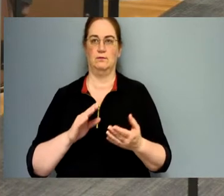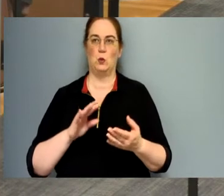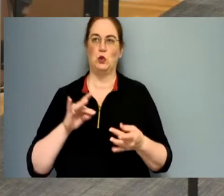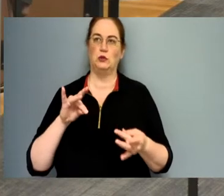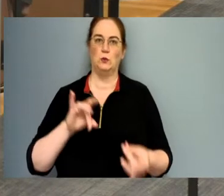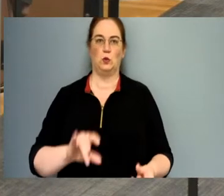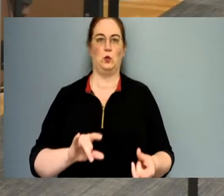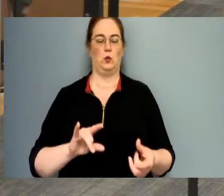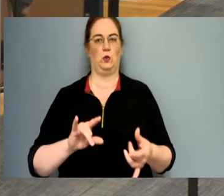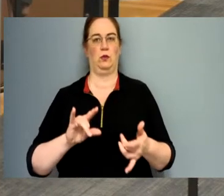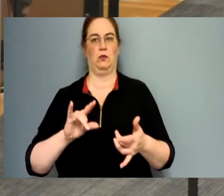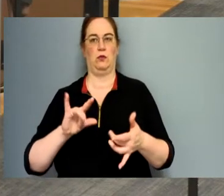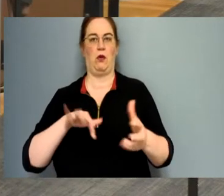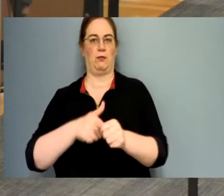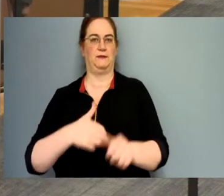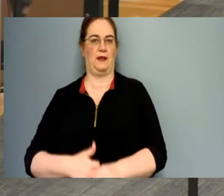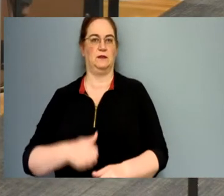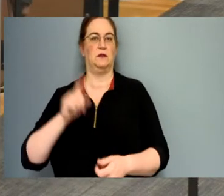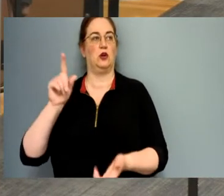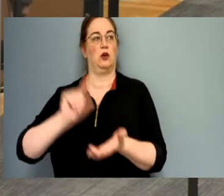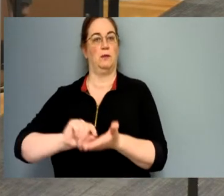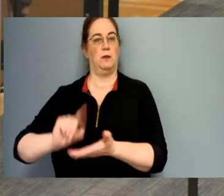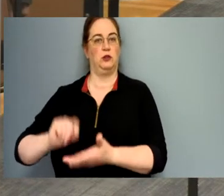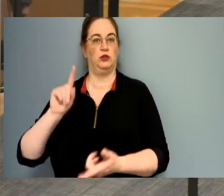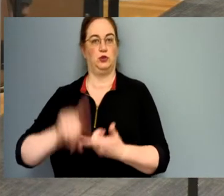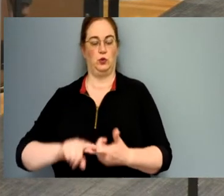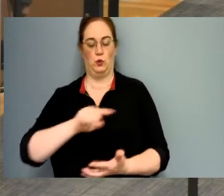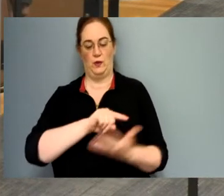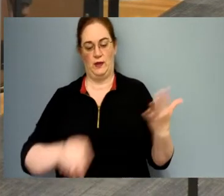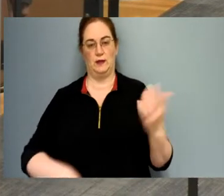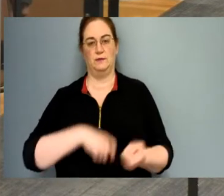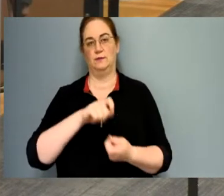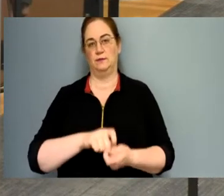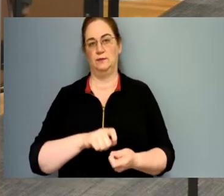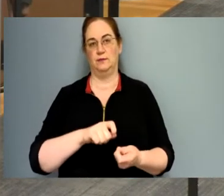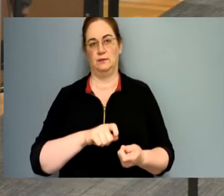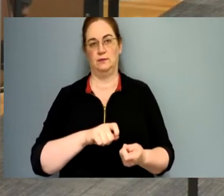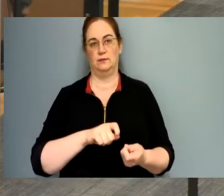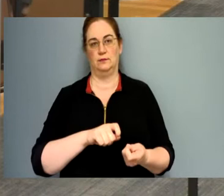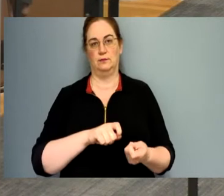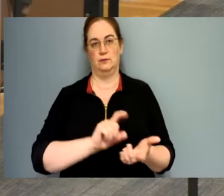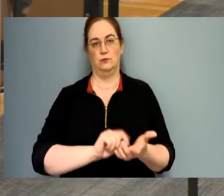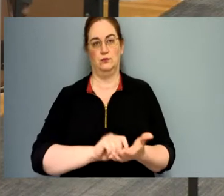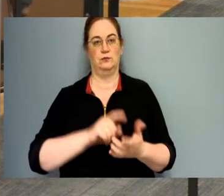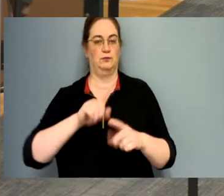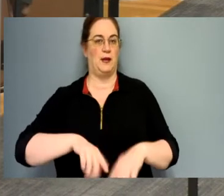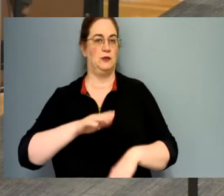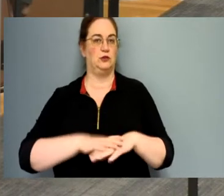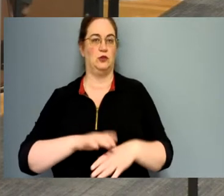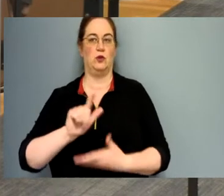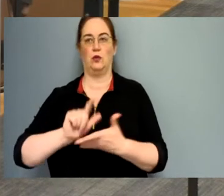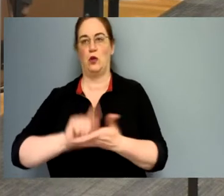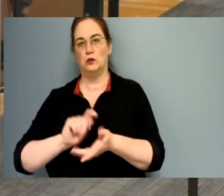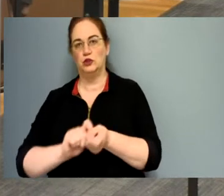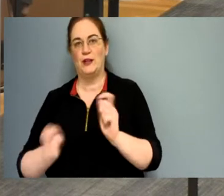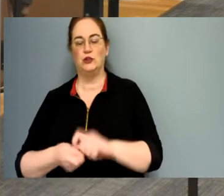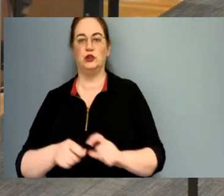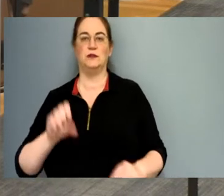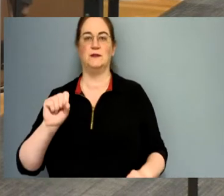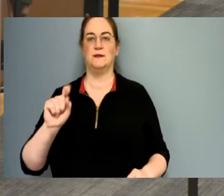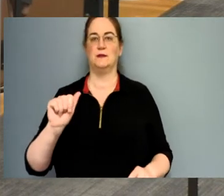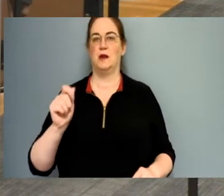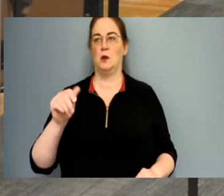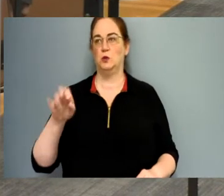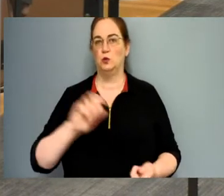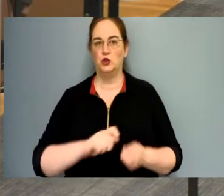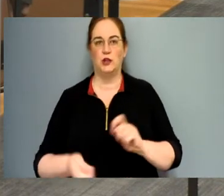the updates that are published to these publications, based on law changes, statute changes, mm-hmm.